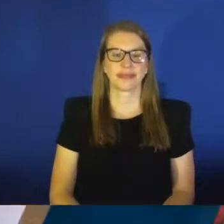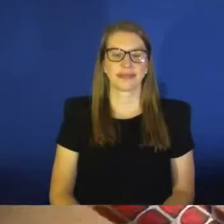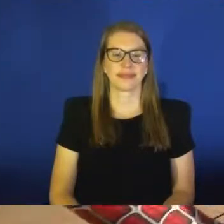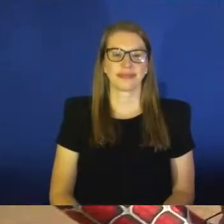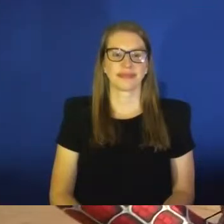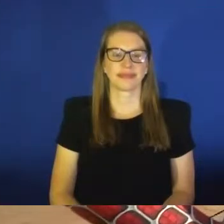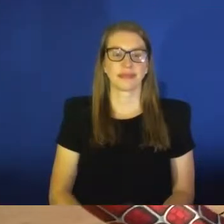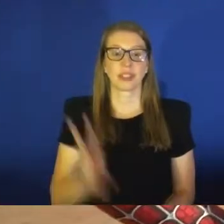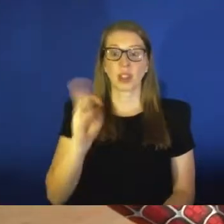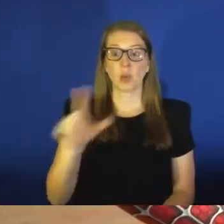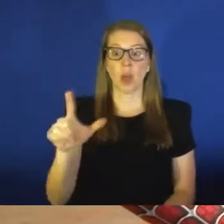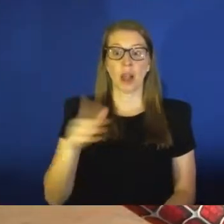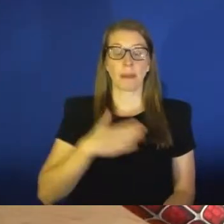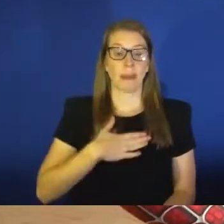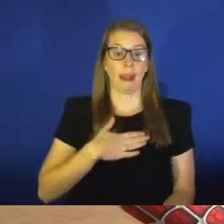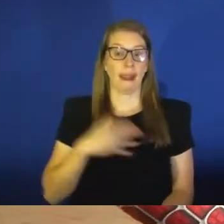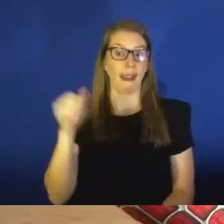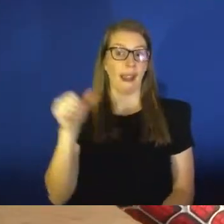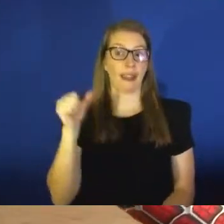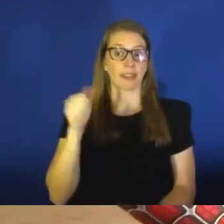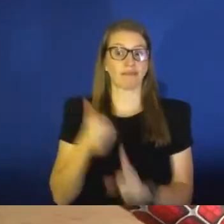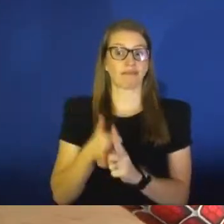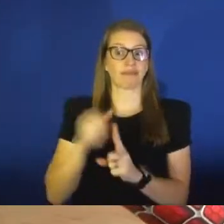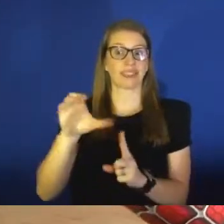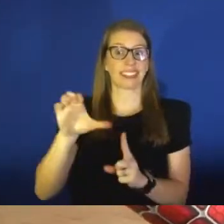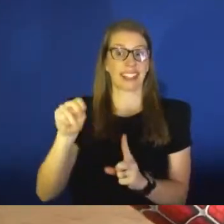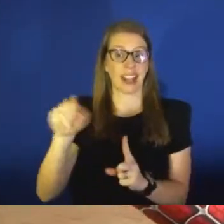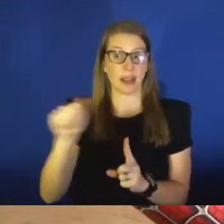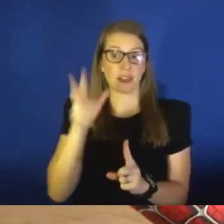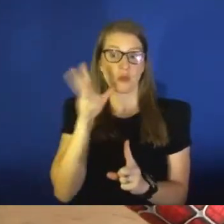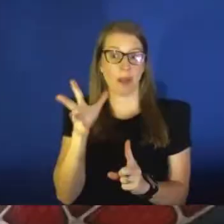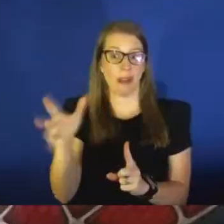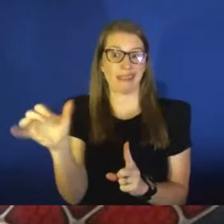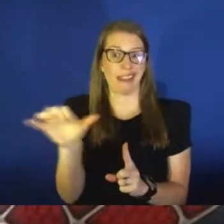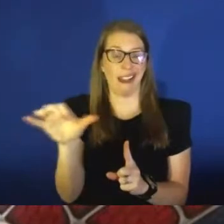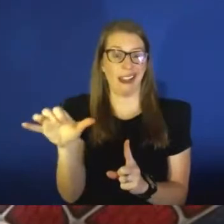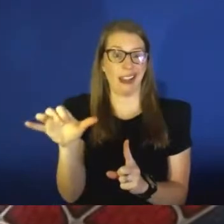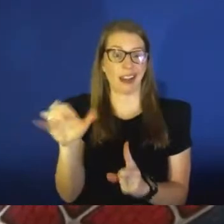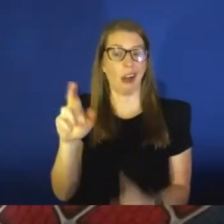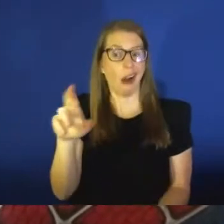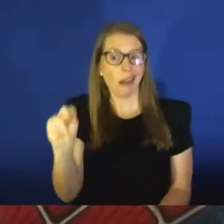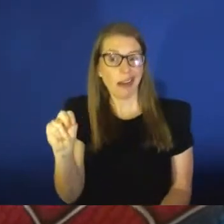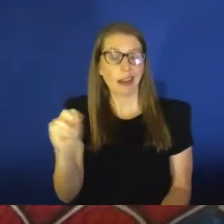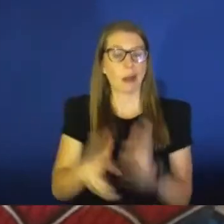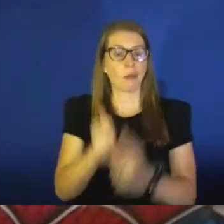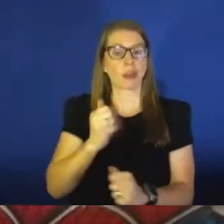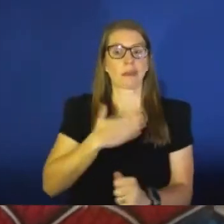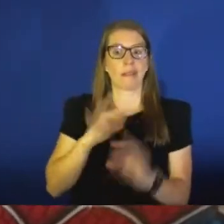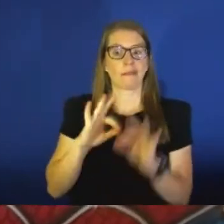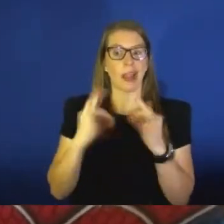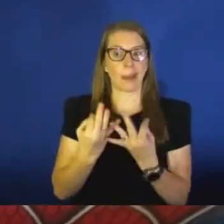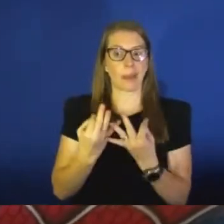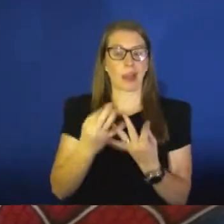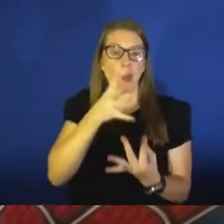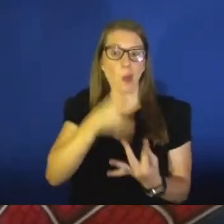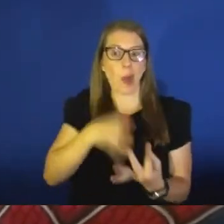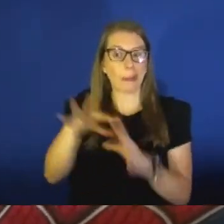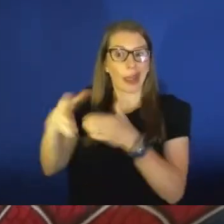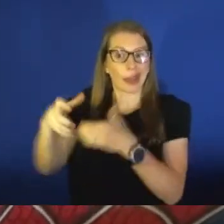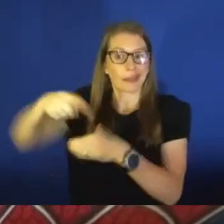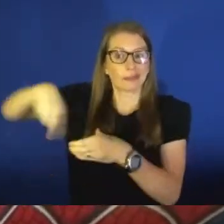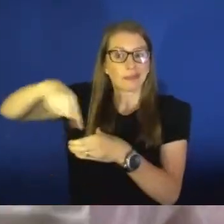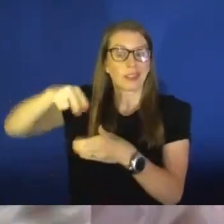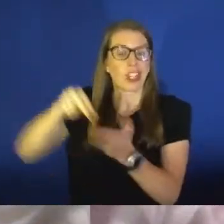Well, my auntie is a CNA, my grandma's like a RN. Most of my family of women is all nurses